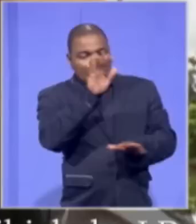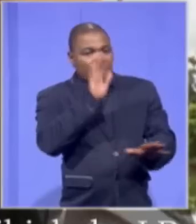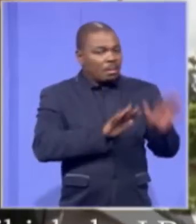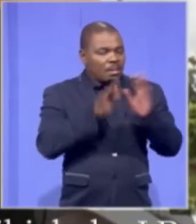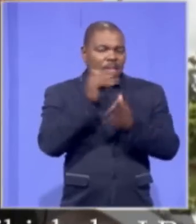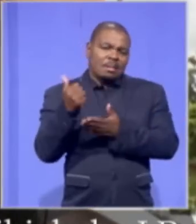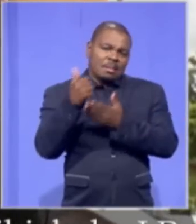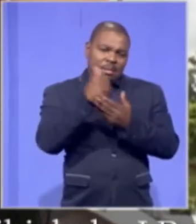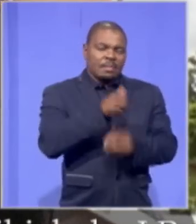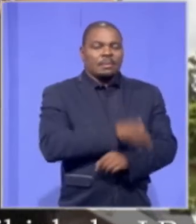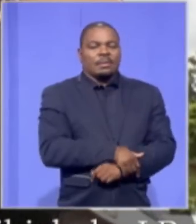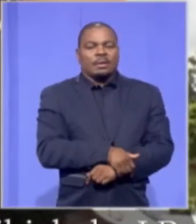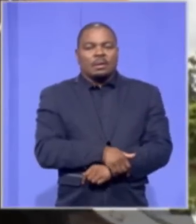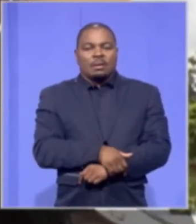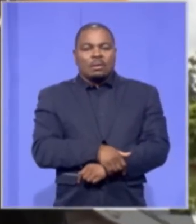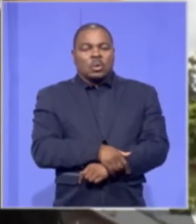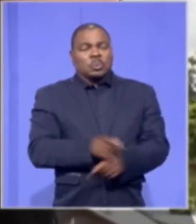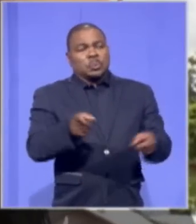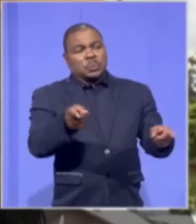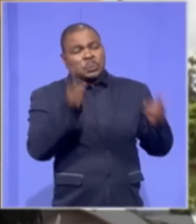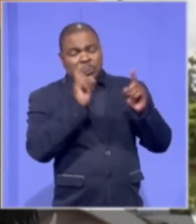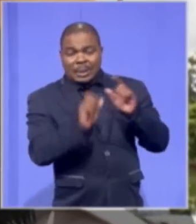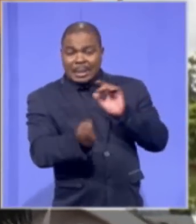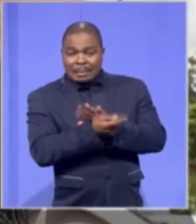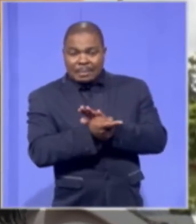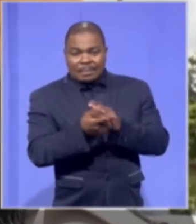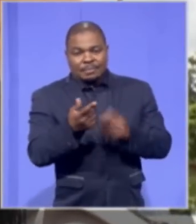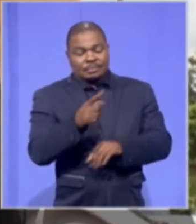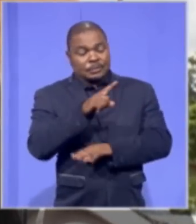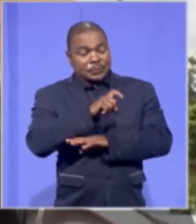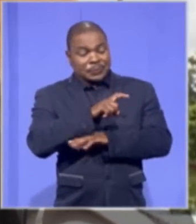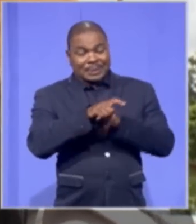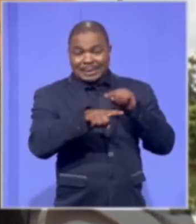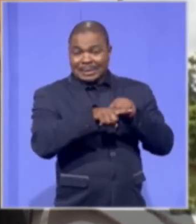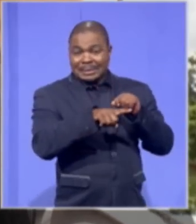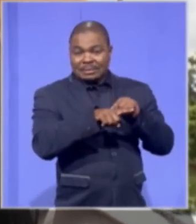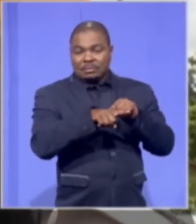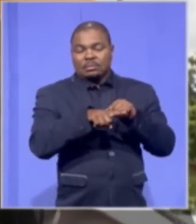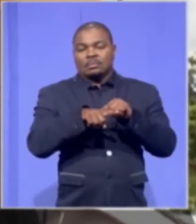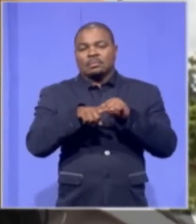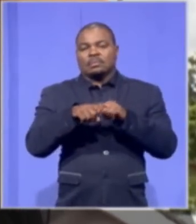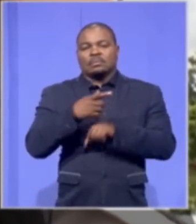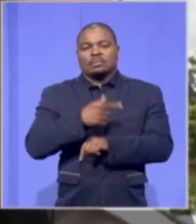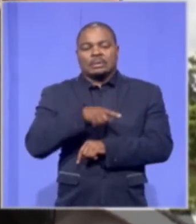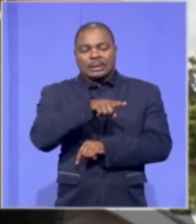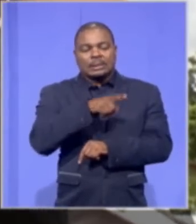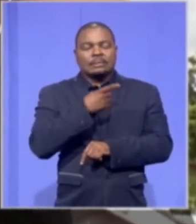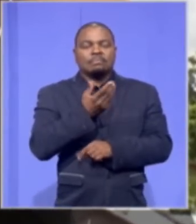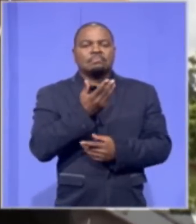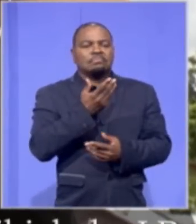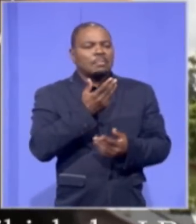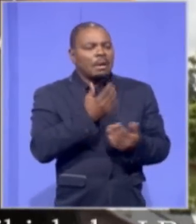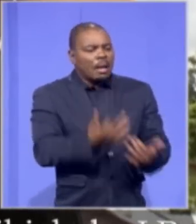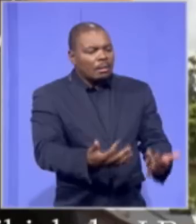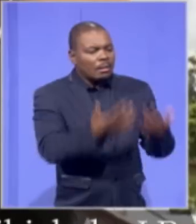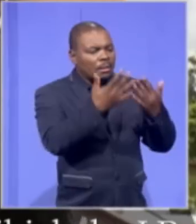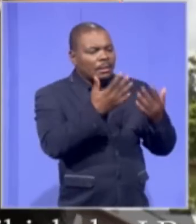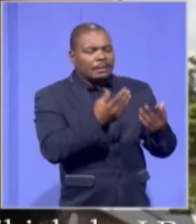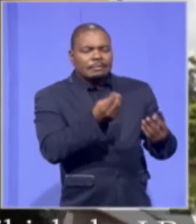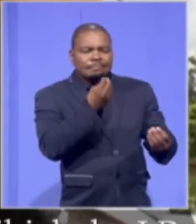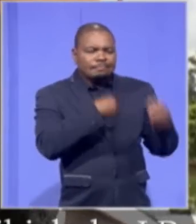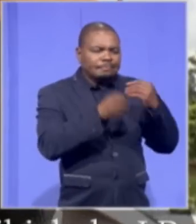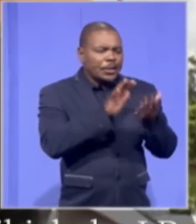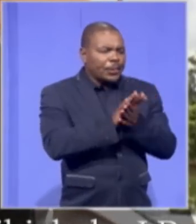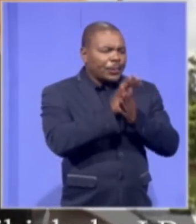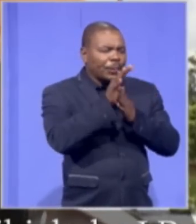amegilego. Re hlasetše ke leuba la diboko tšeo e leng gore di ja dimela tša rena ene di